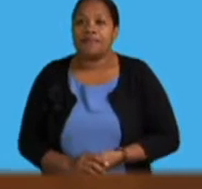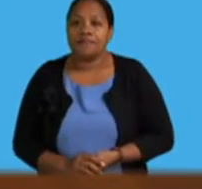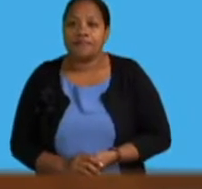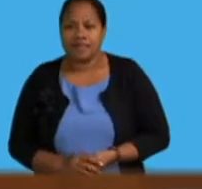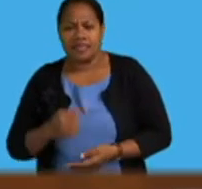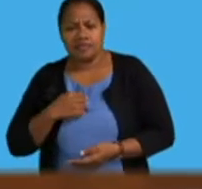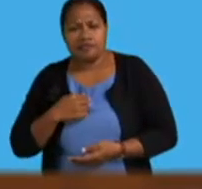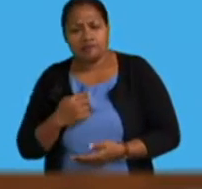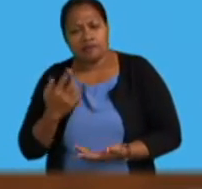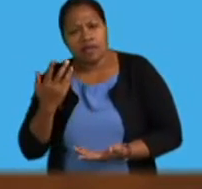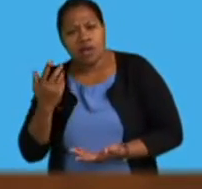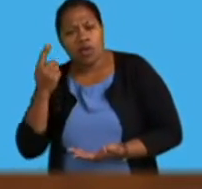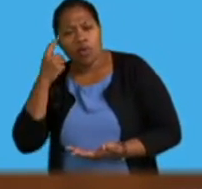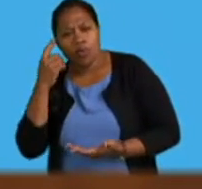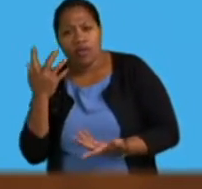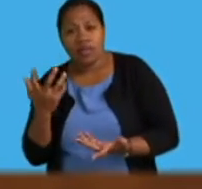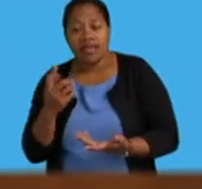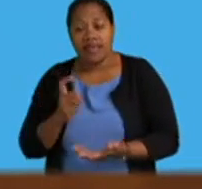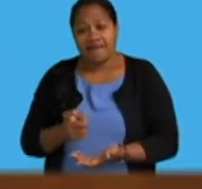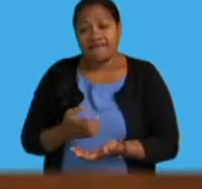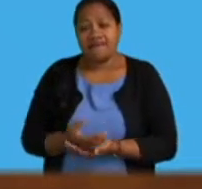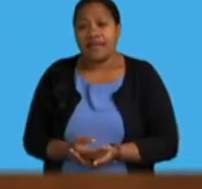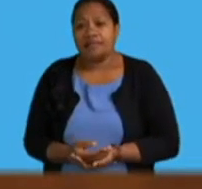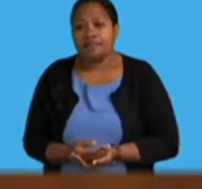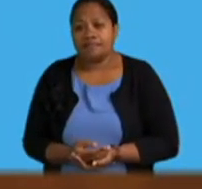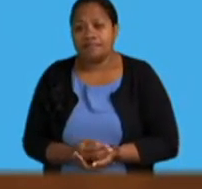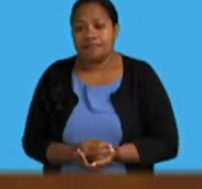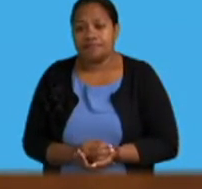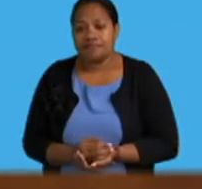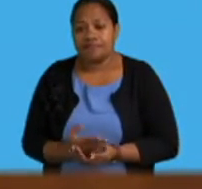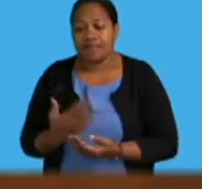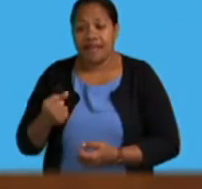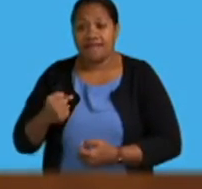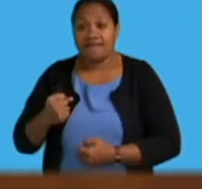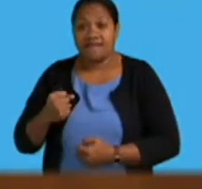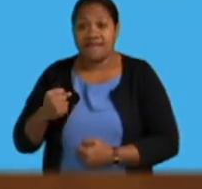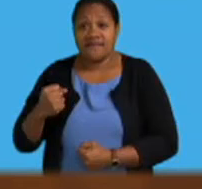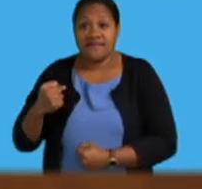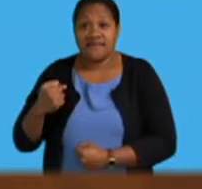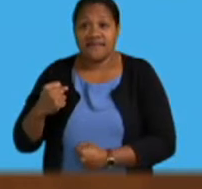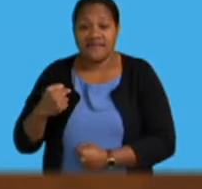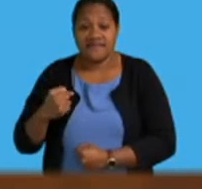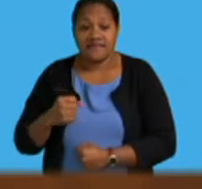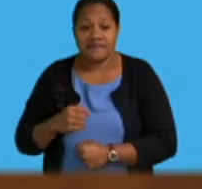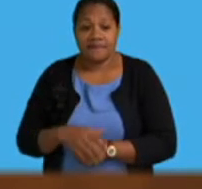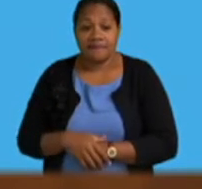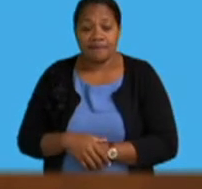wonder if these units in the security forces can be a permanent one,